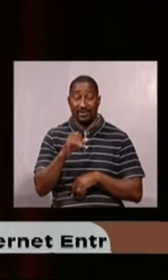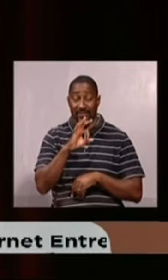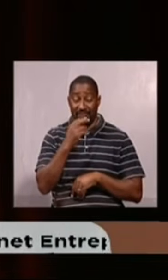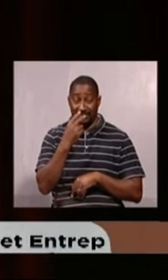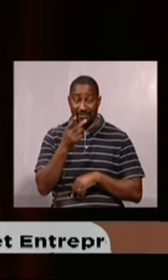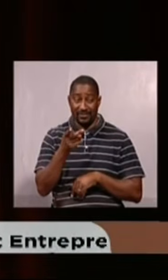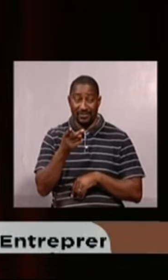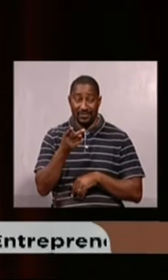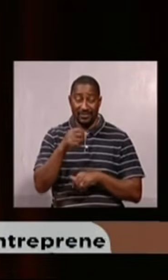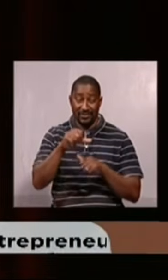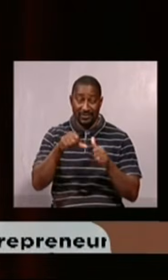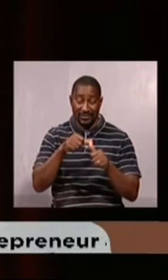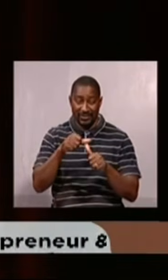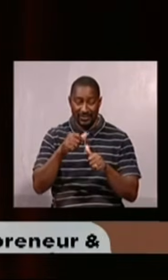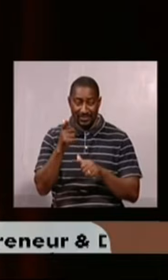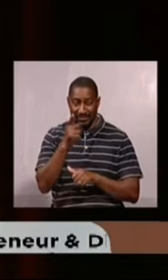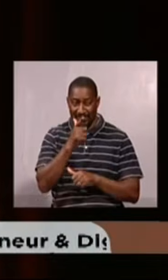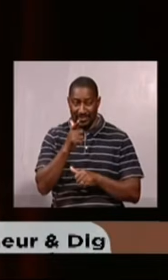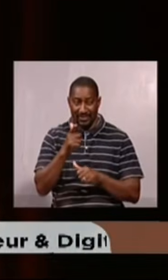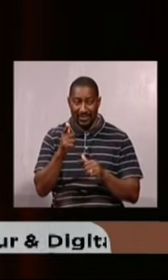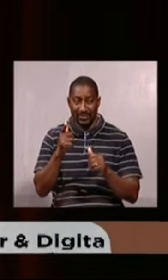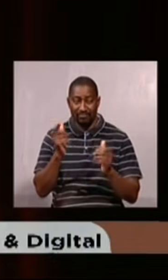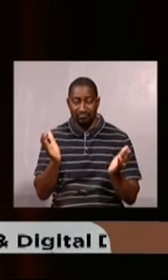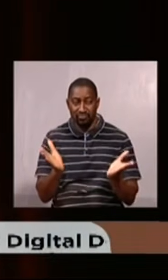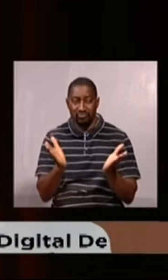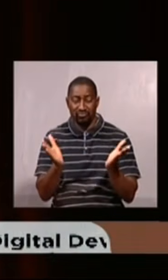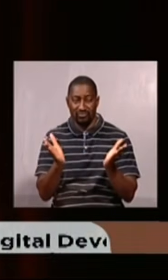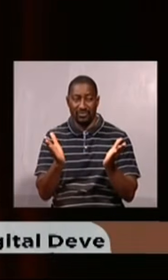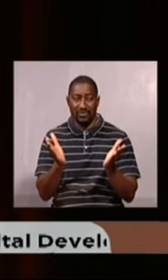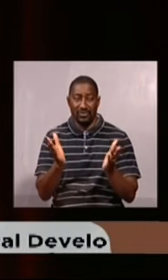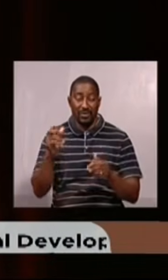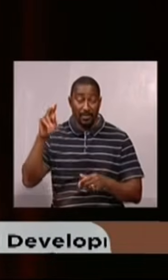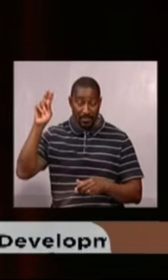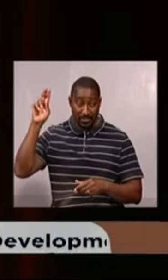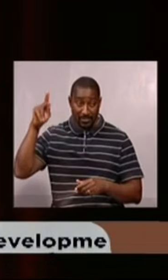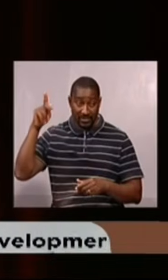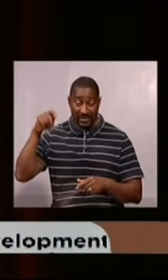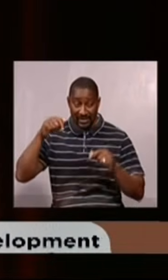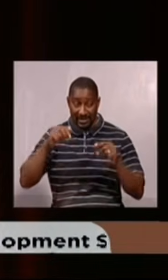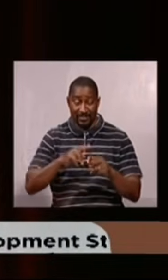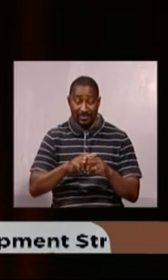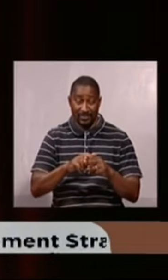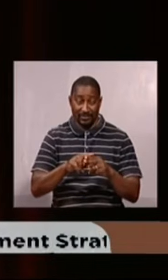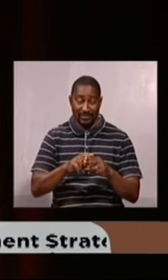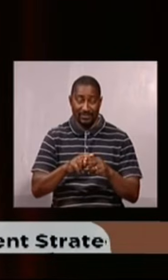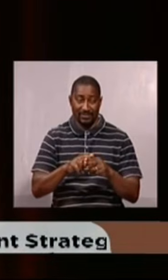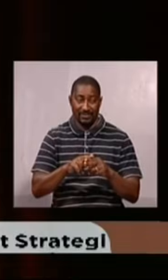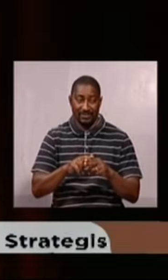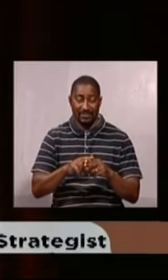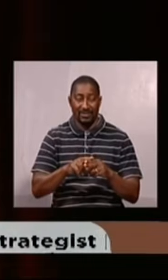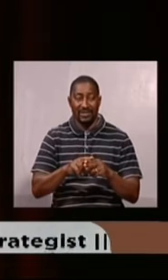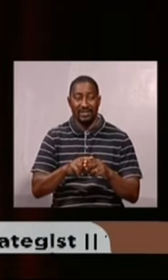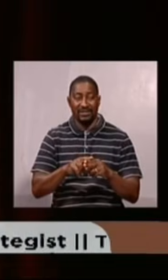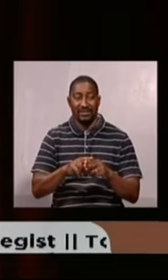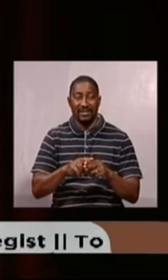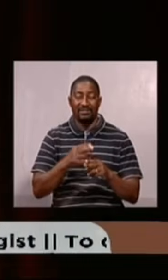media campaigns, we've seen a lot of political parties using the influencers a lot, but also trying to be mindful